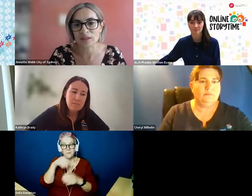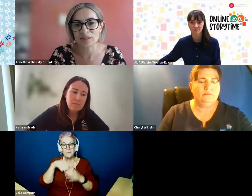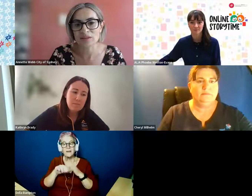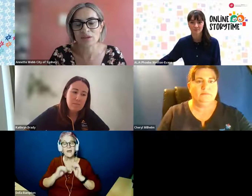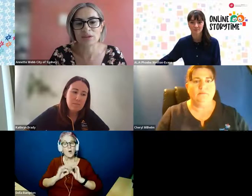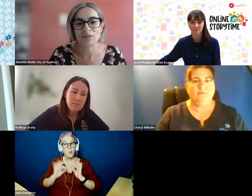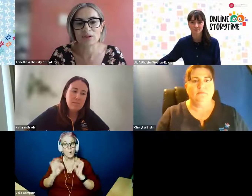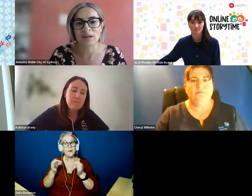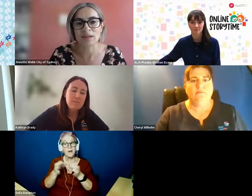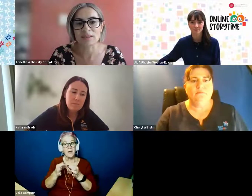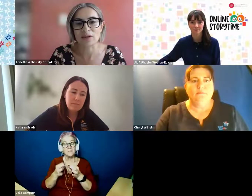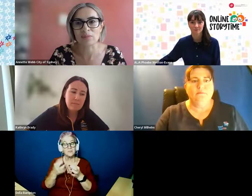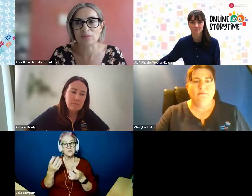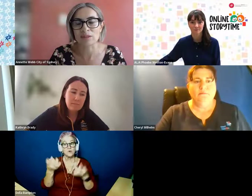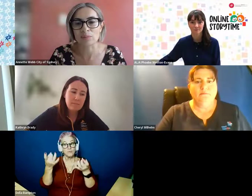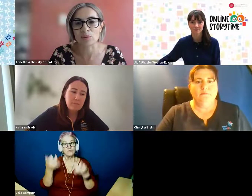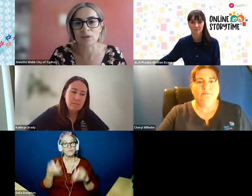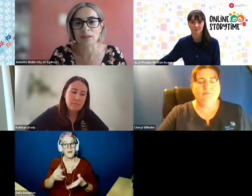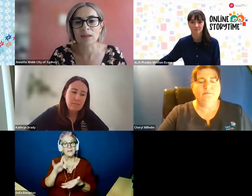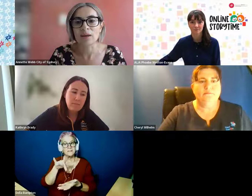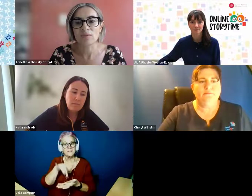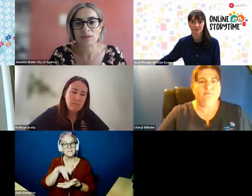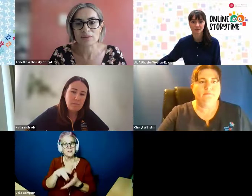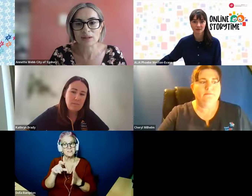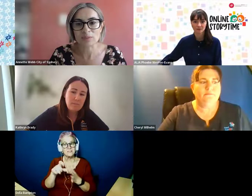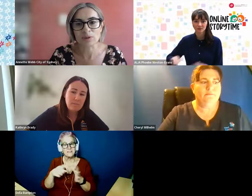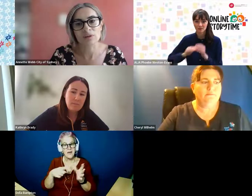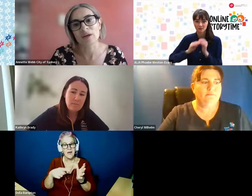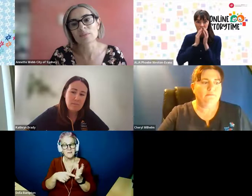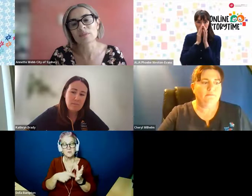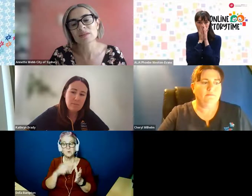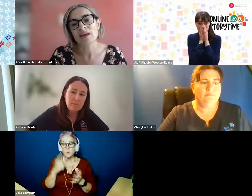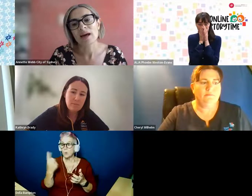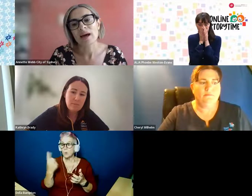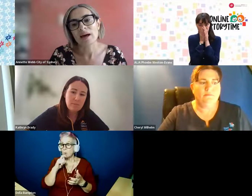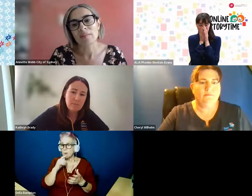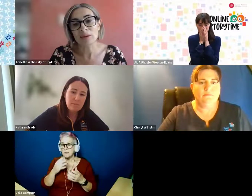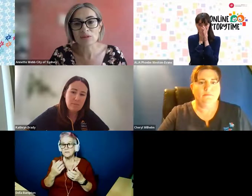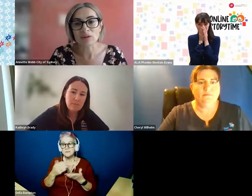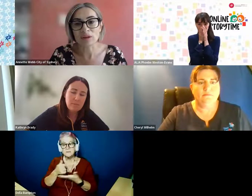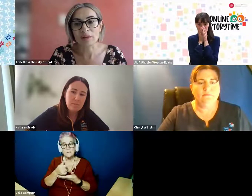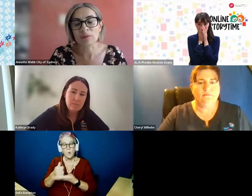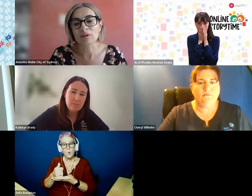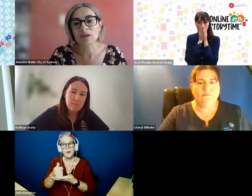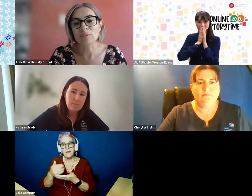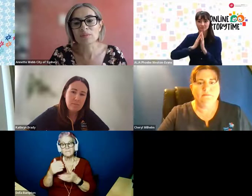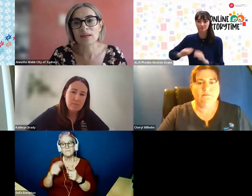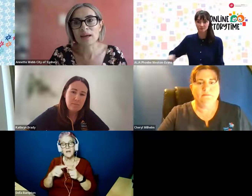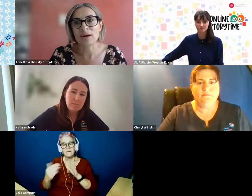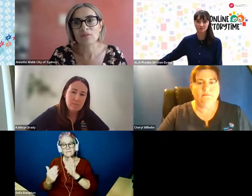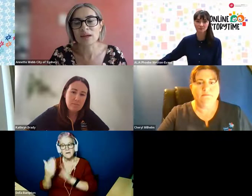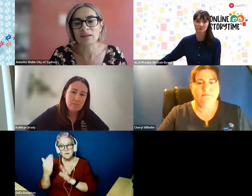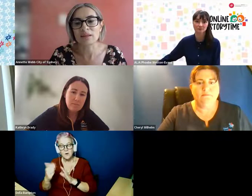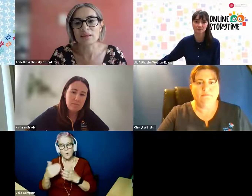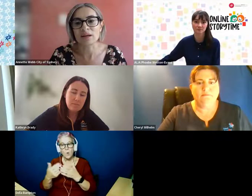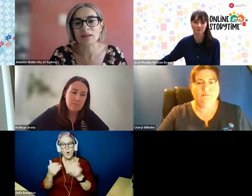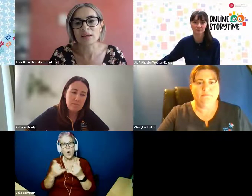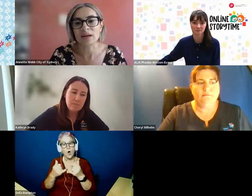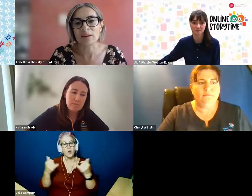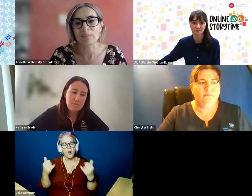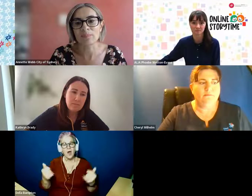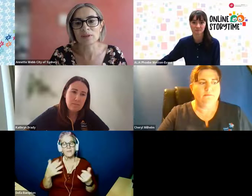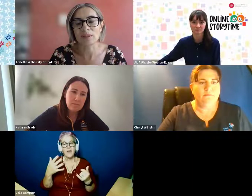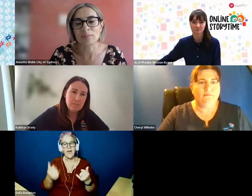awareness training, so that if there are any staff members supporting face-to-face programs and also online programs, they have that